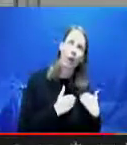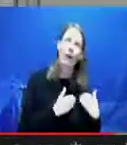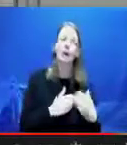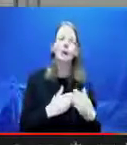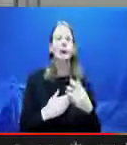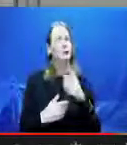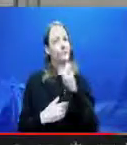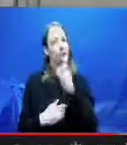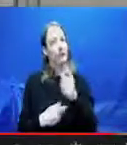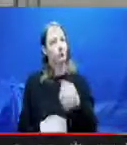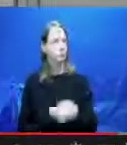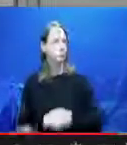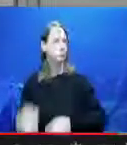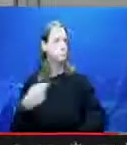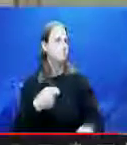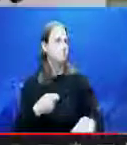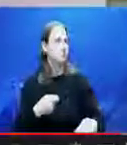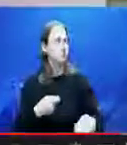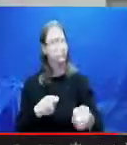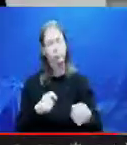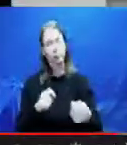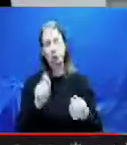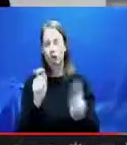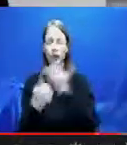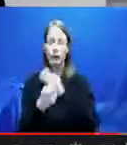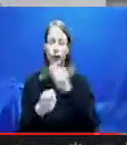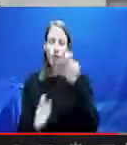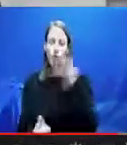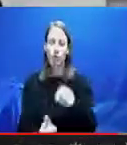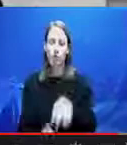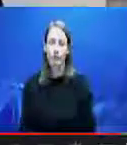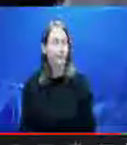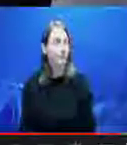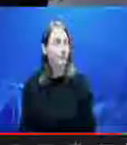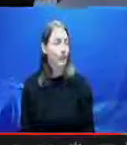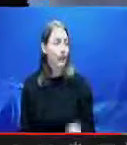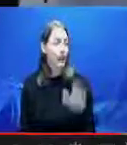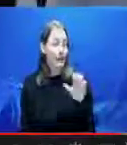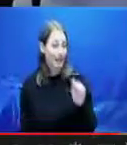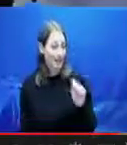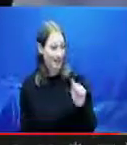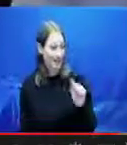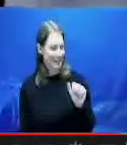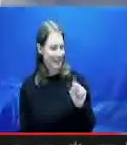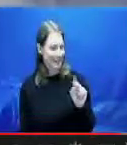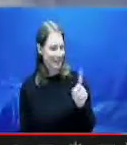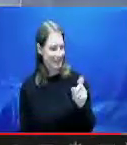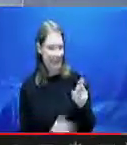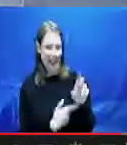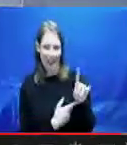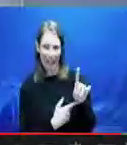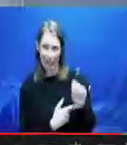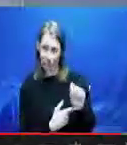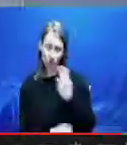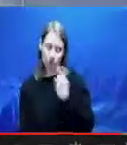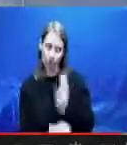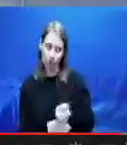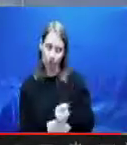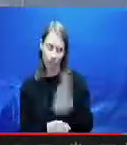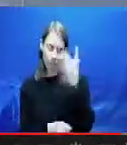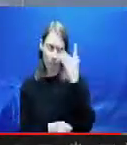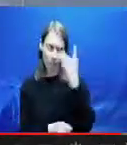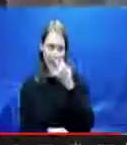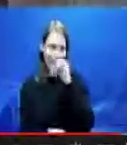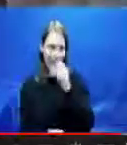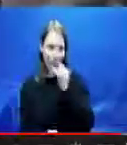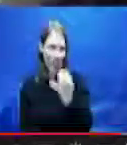Standardizing things is a tough thing because kids aren't standard. Like, you can't look at a group of kids and say, oh, you're a standard group of people, you're all the same. They're not drones, they're not